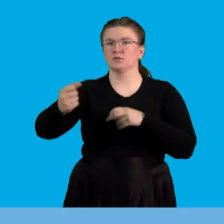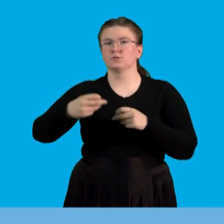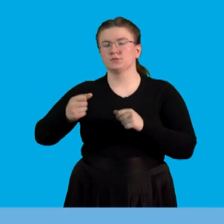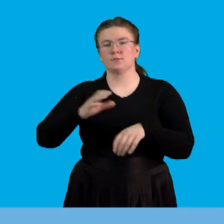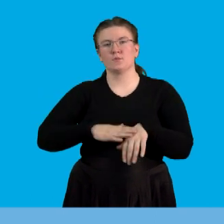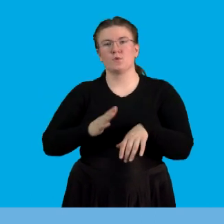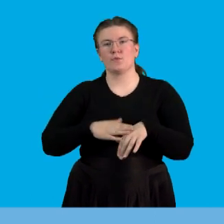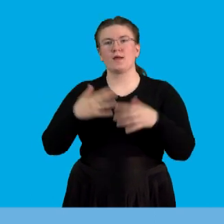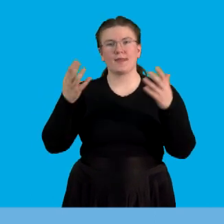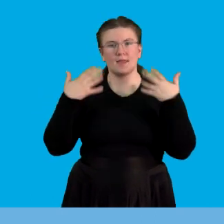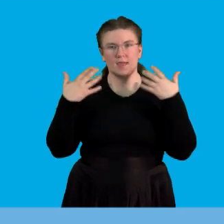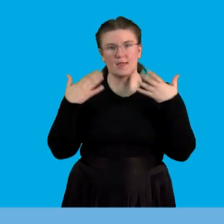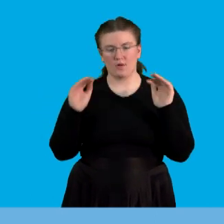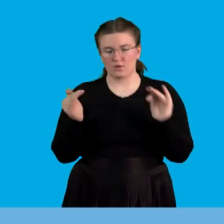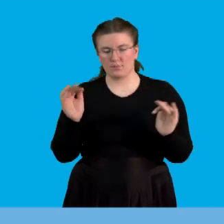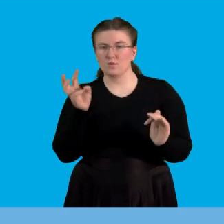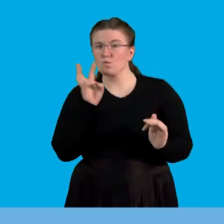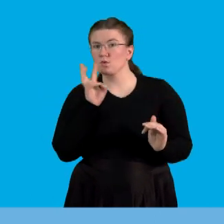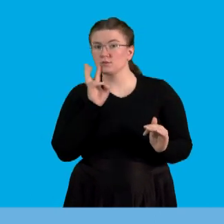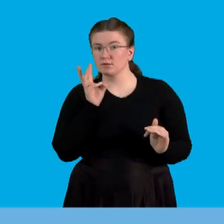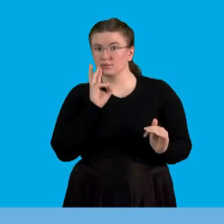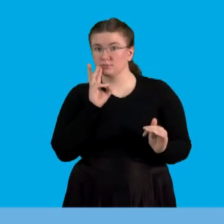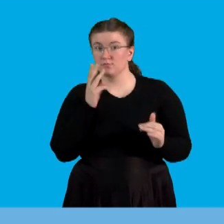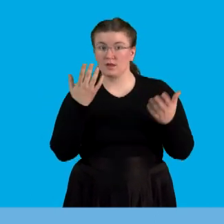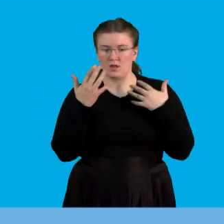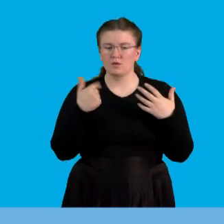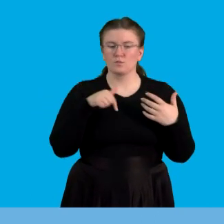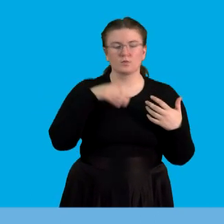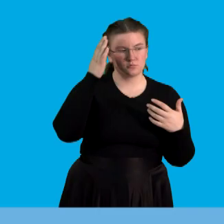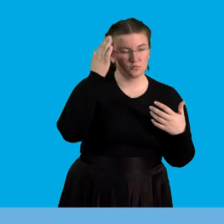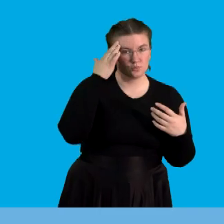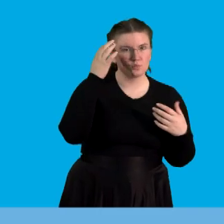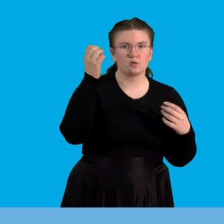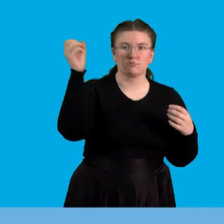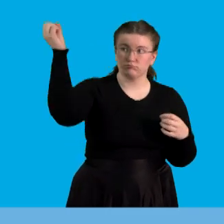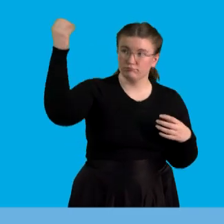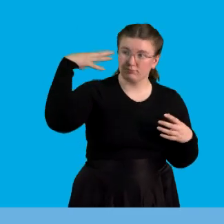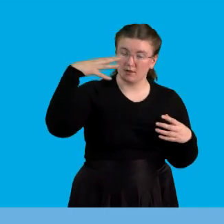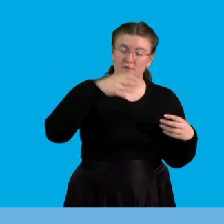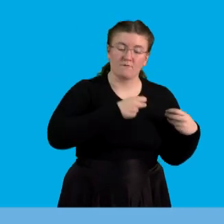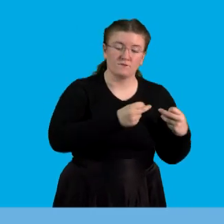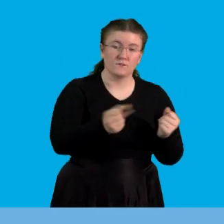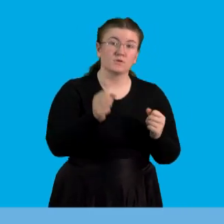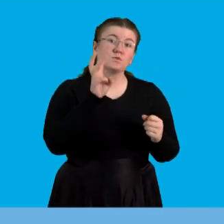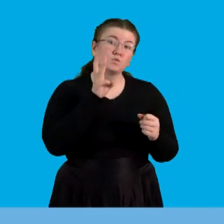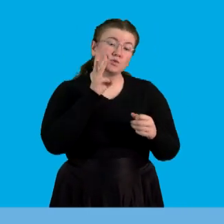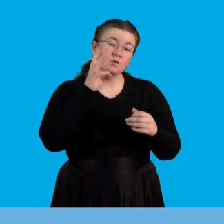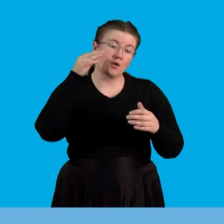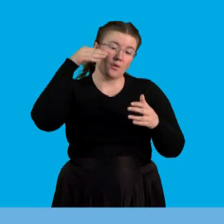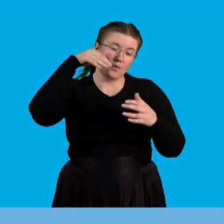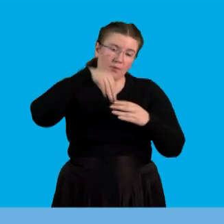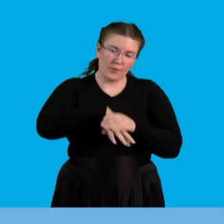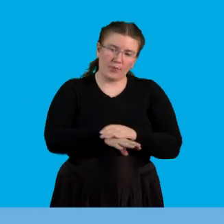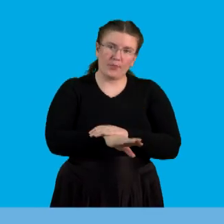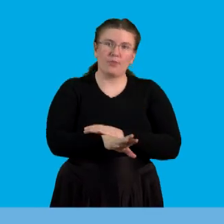light is moving from air into water, in air we know that light travels faster. Once it enters the water now, the speed